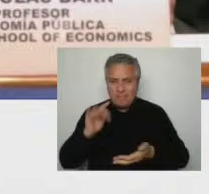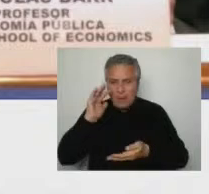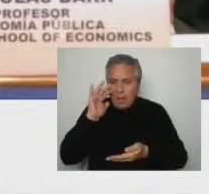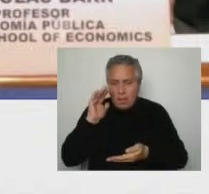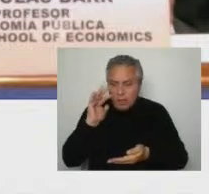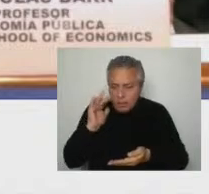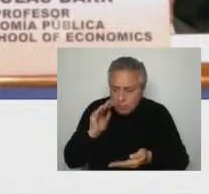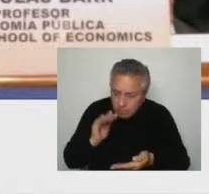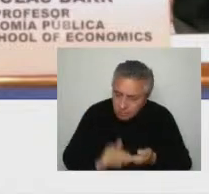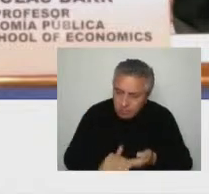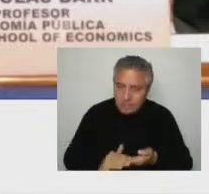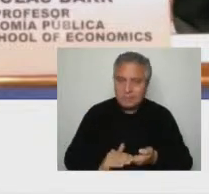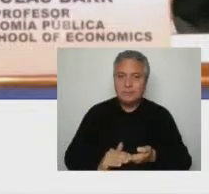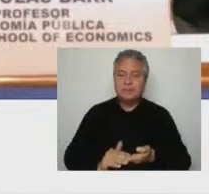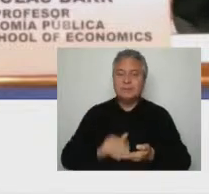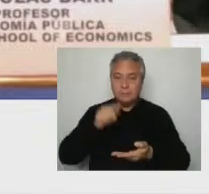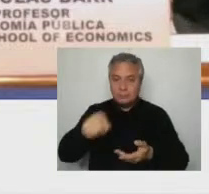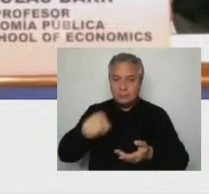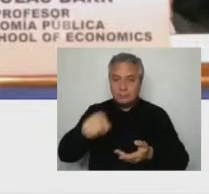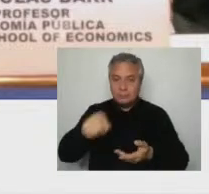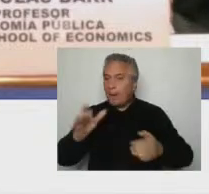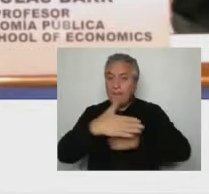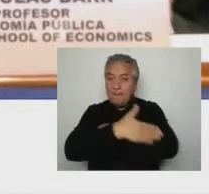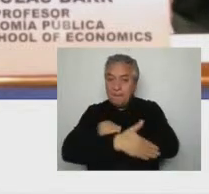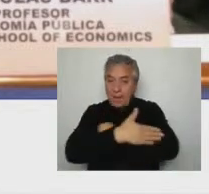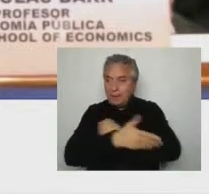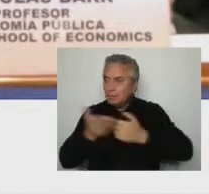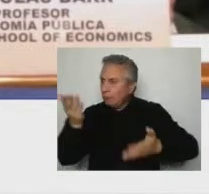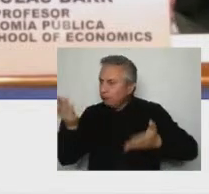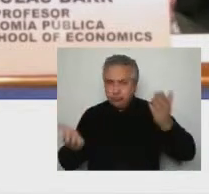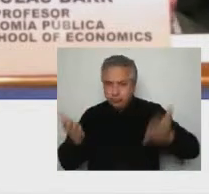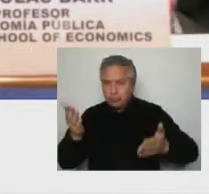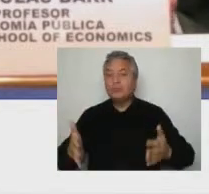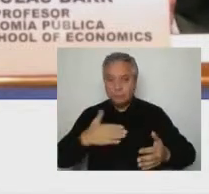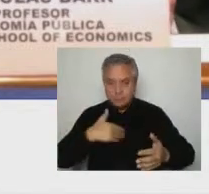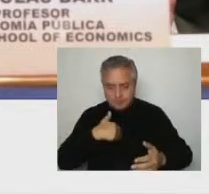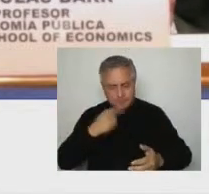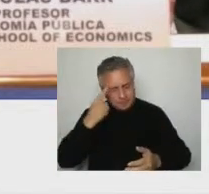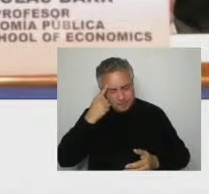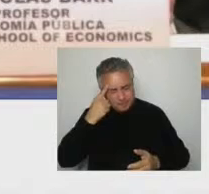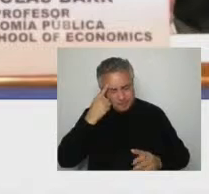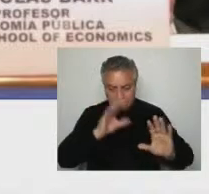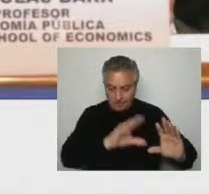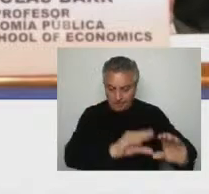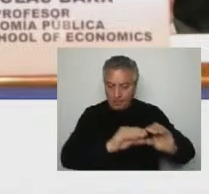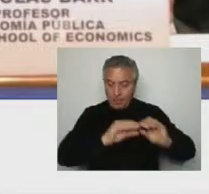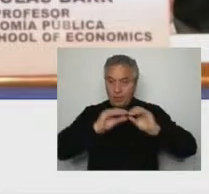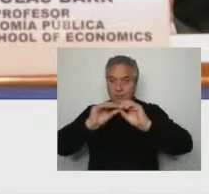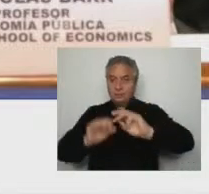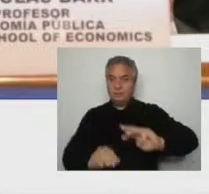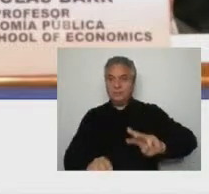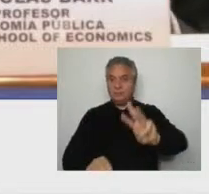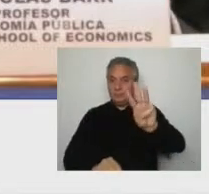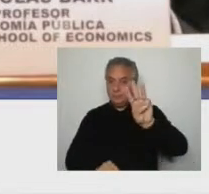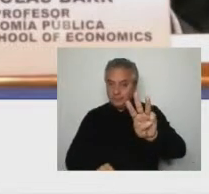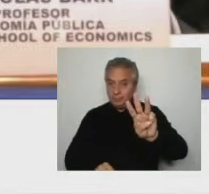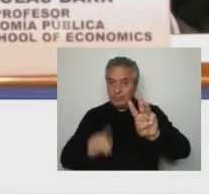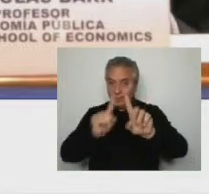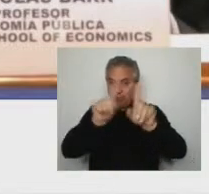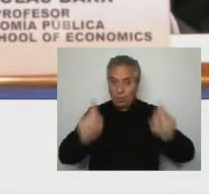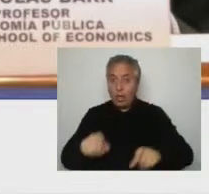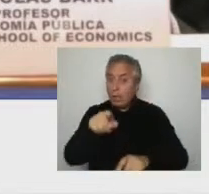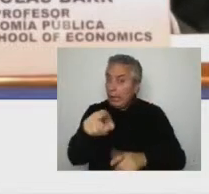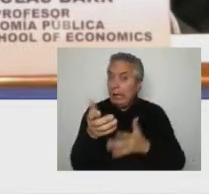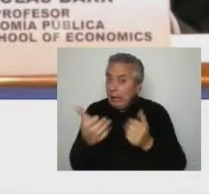3 questions, and I'm going to ask you only the first. You've got $100 in a bank account and paying